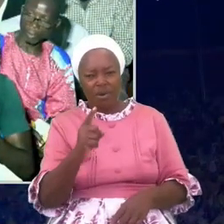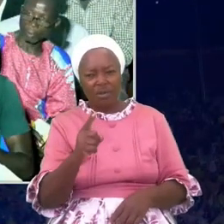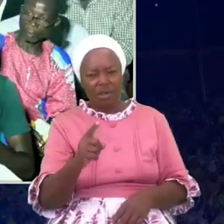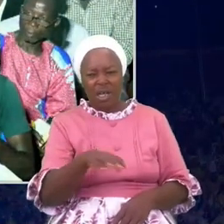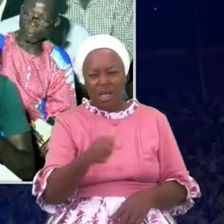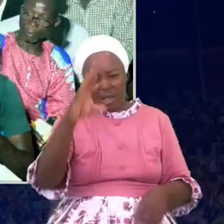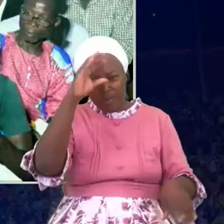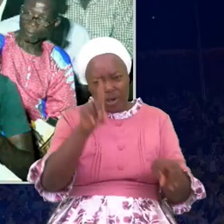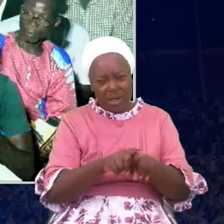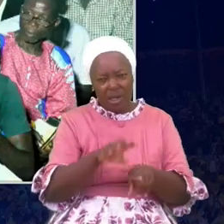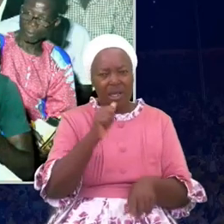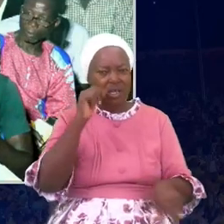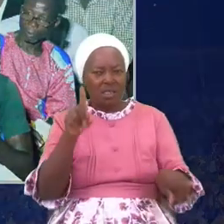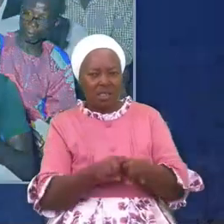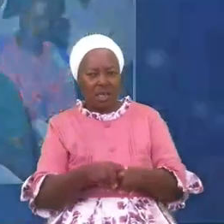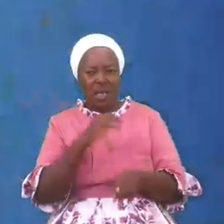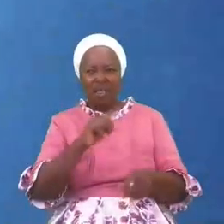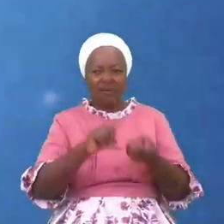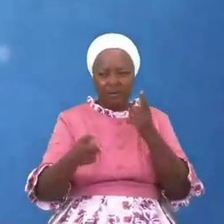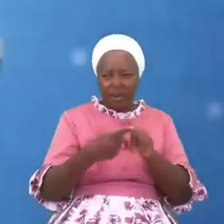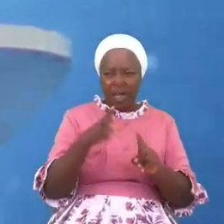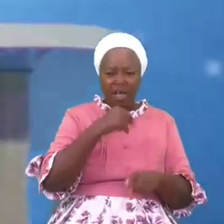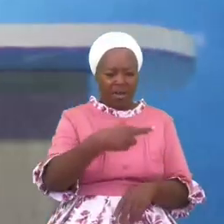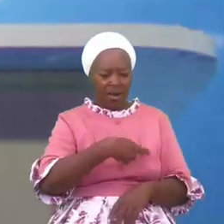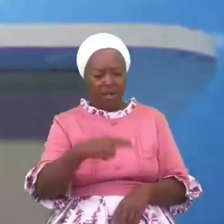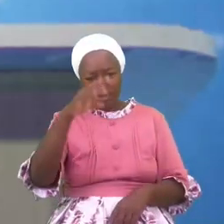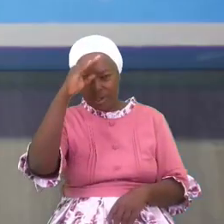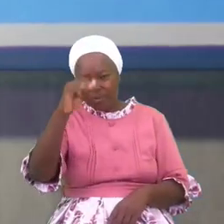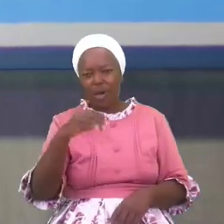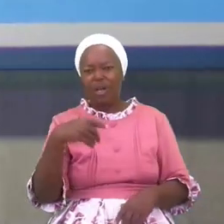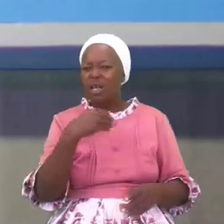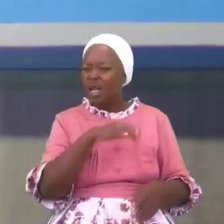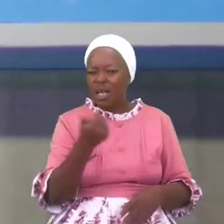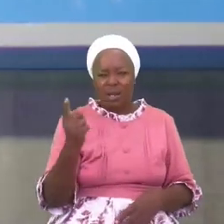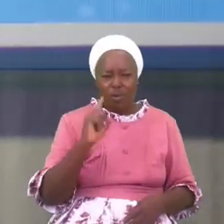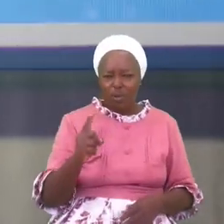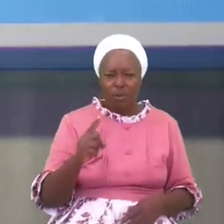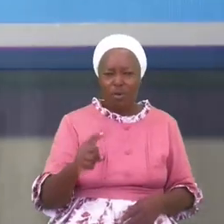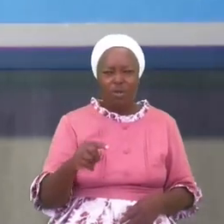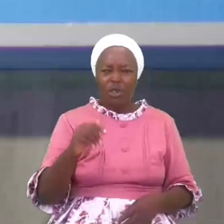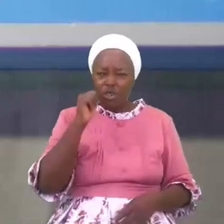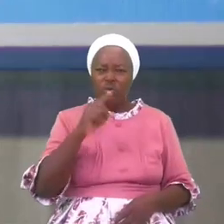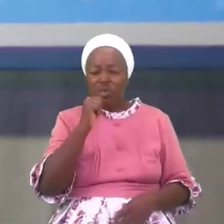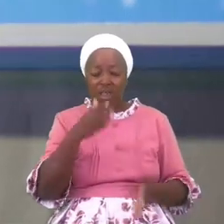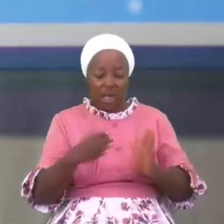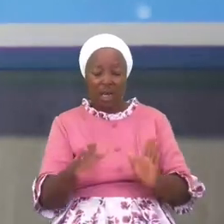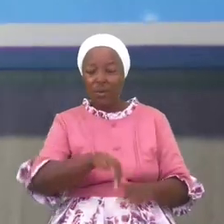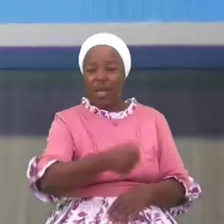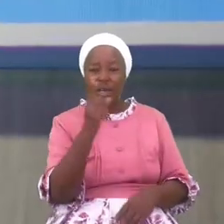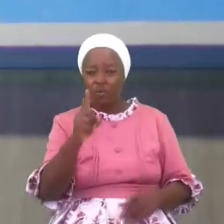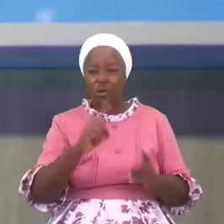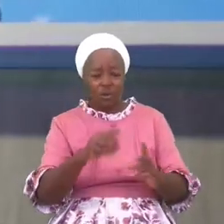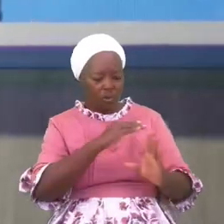religious man, whoever, she will not allow anyone to block her way and to receive the